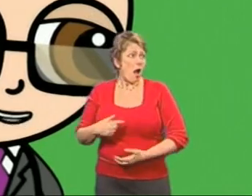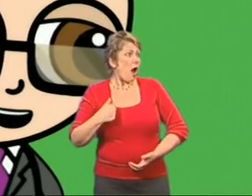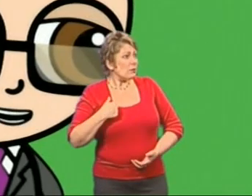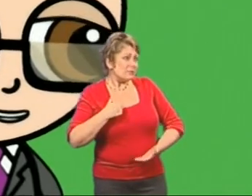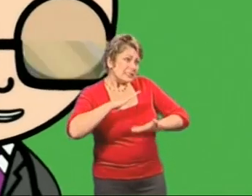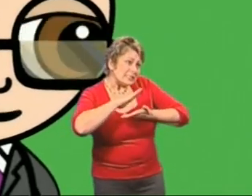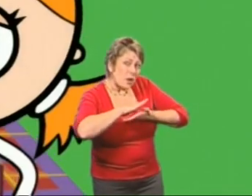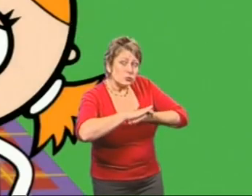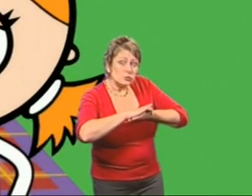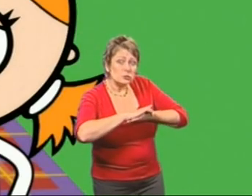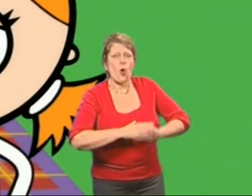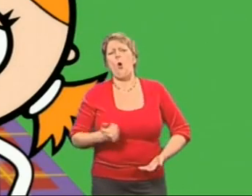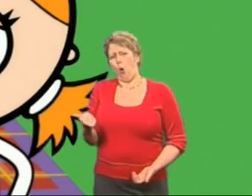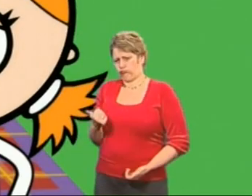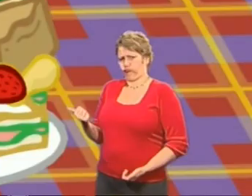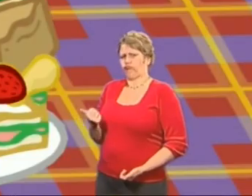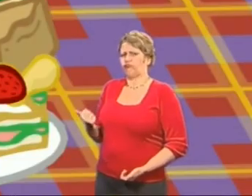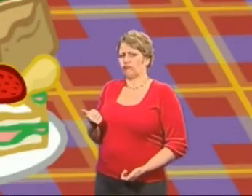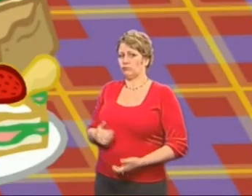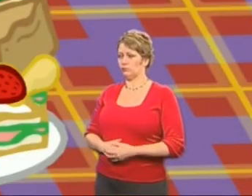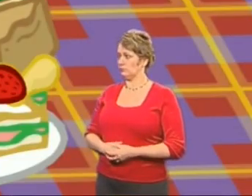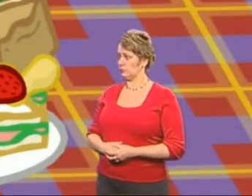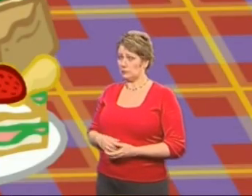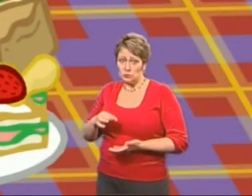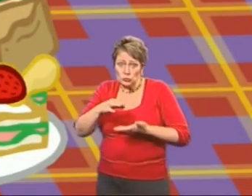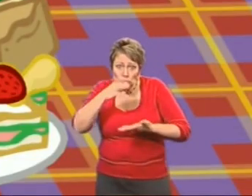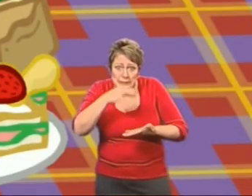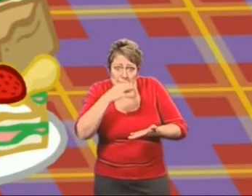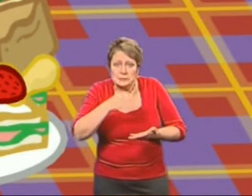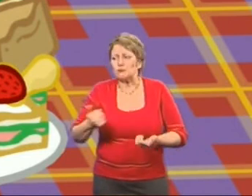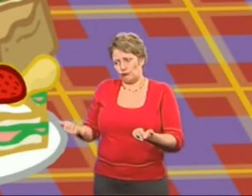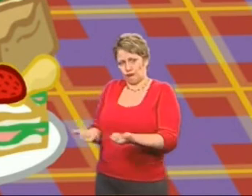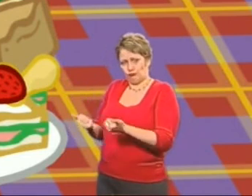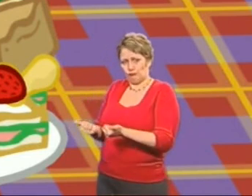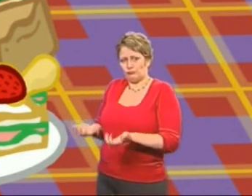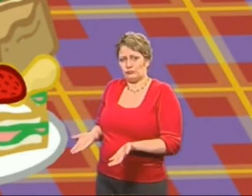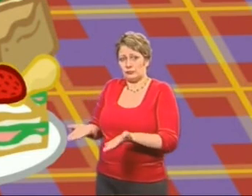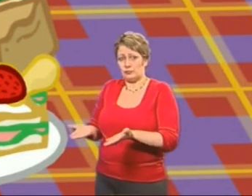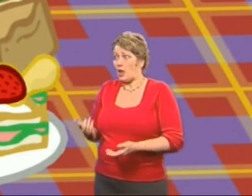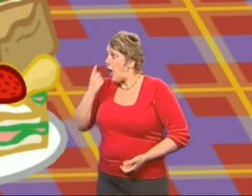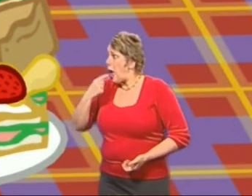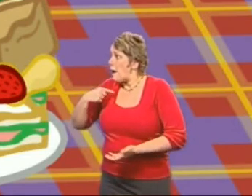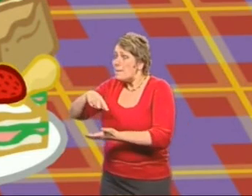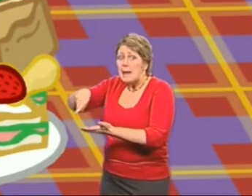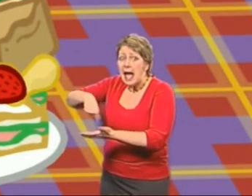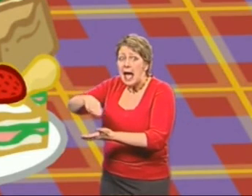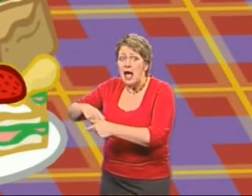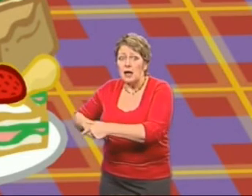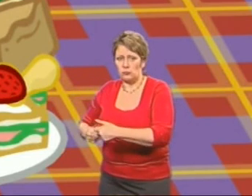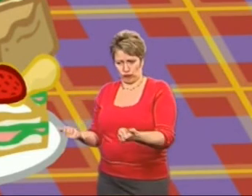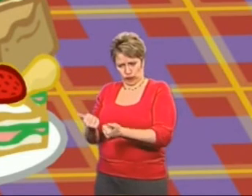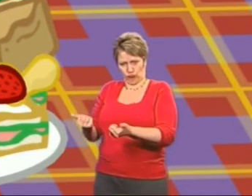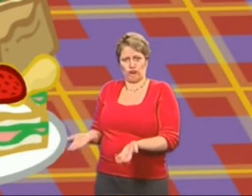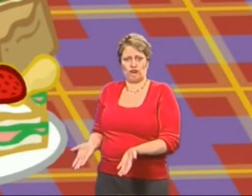have a sandwich? Of course. Can I have some crisps? Of course, Harry. Can I have a piece of that pie, Jess?